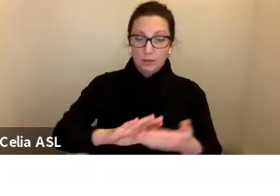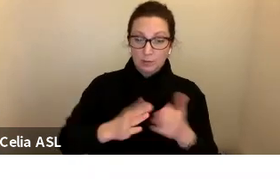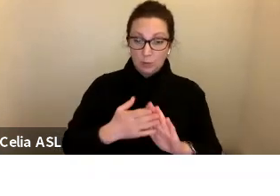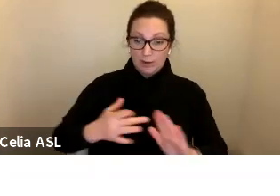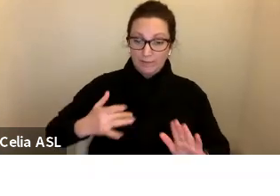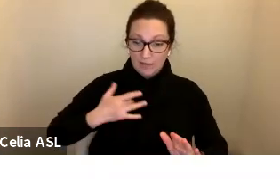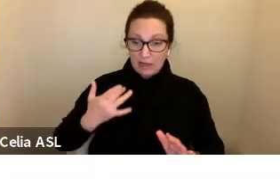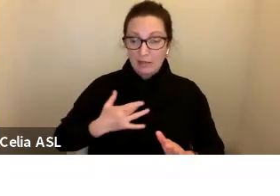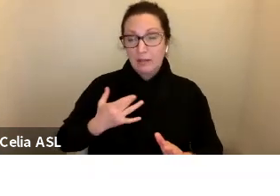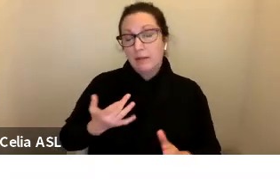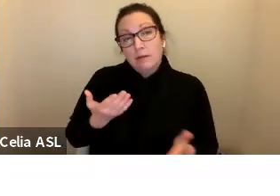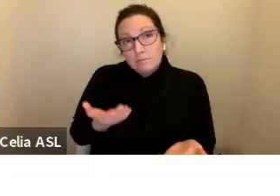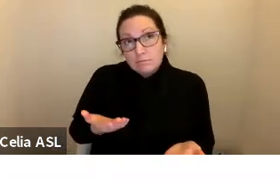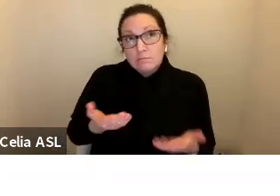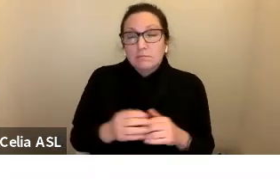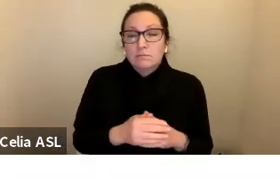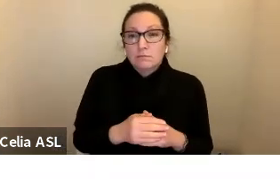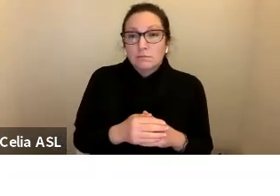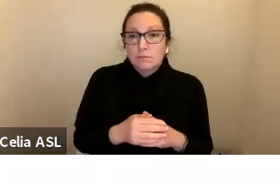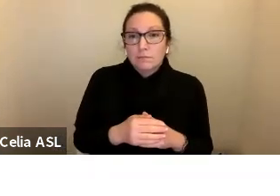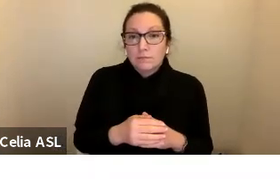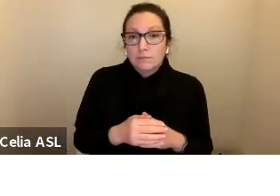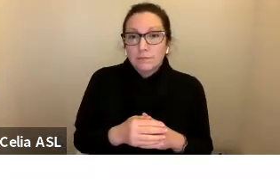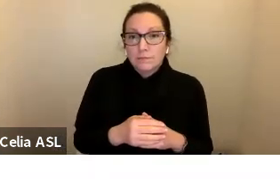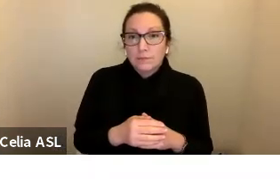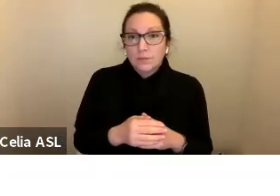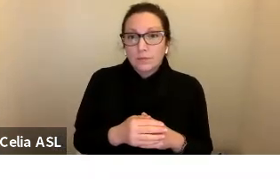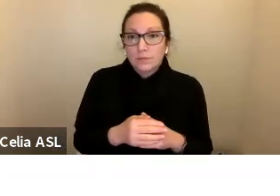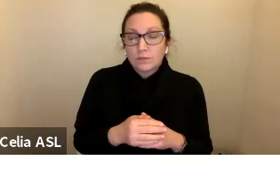each explore. Let